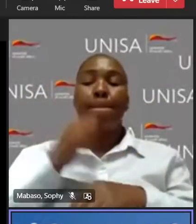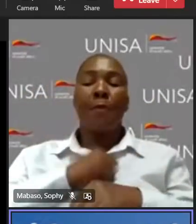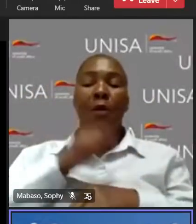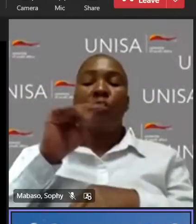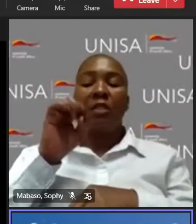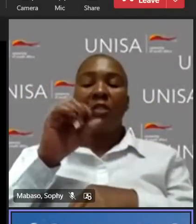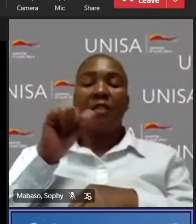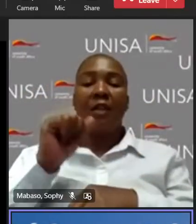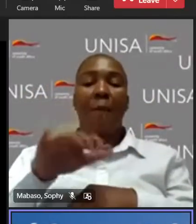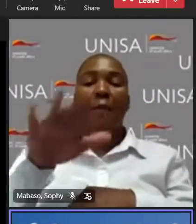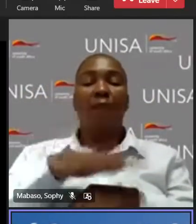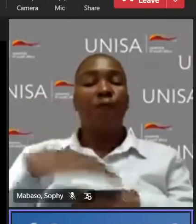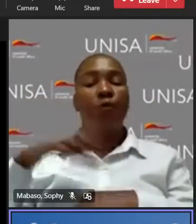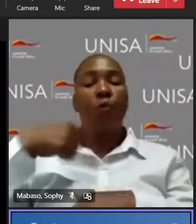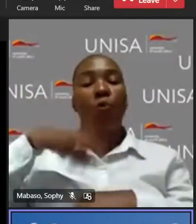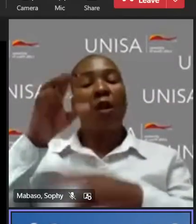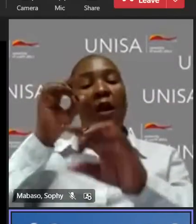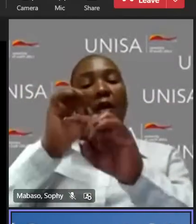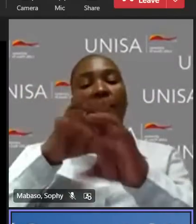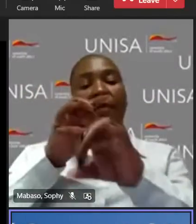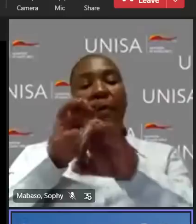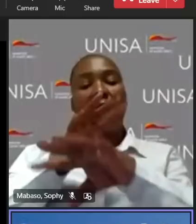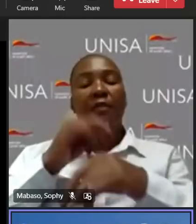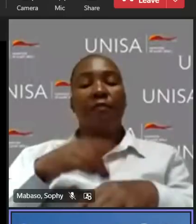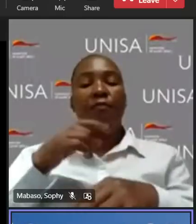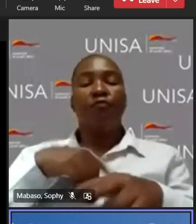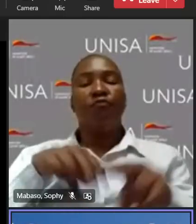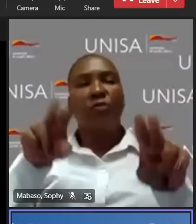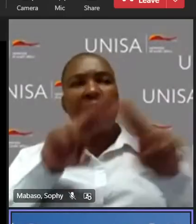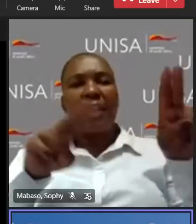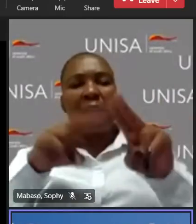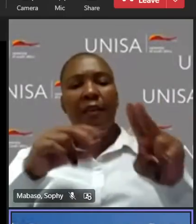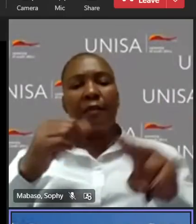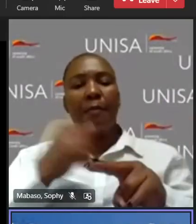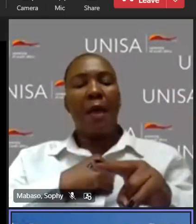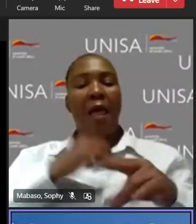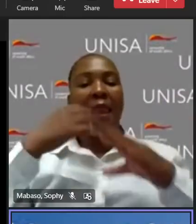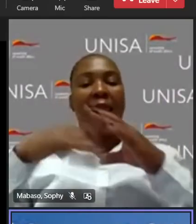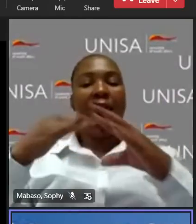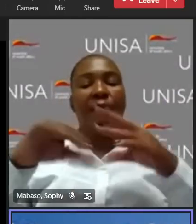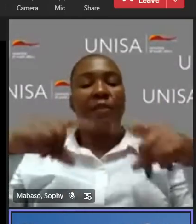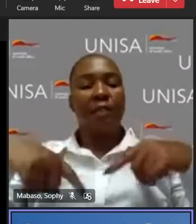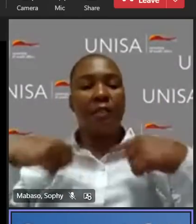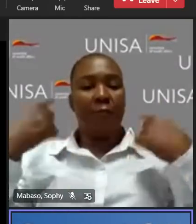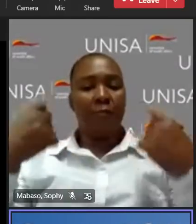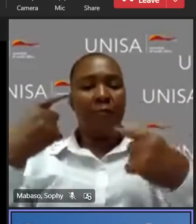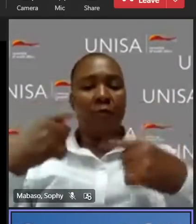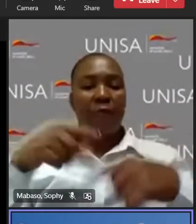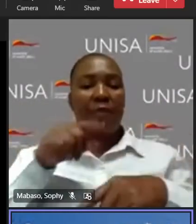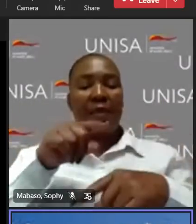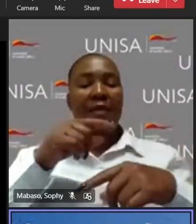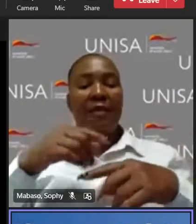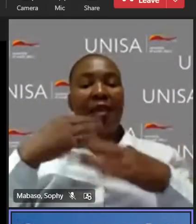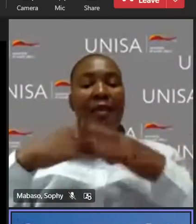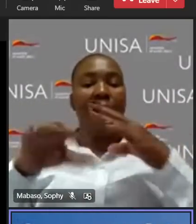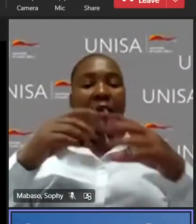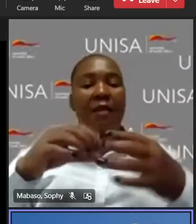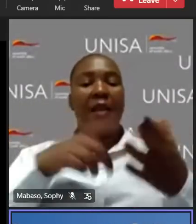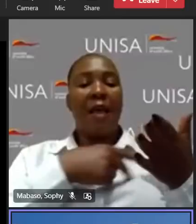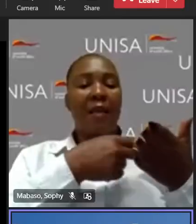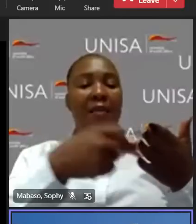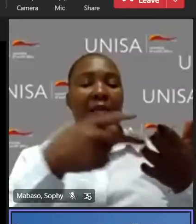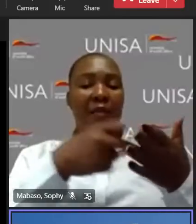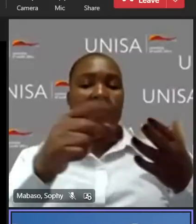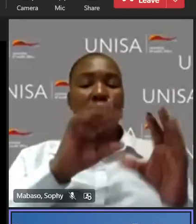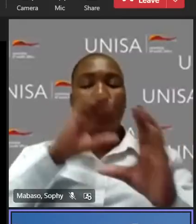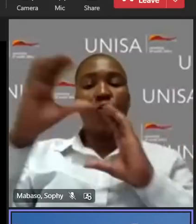students to actually keep on checking My Life email address. That's the email address that we use to communicate